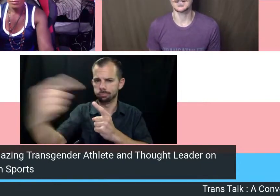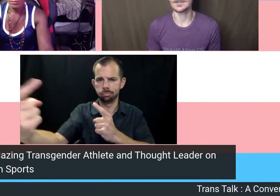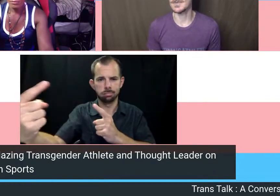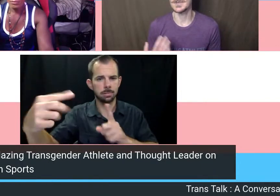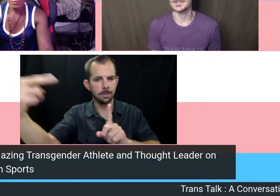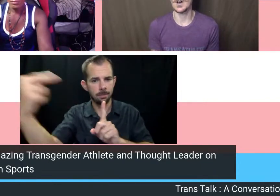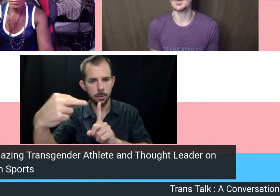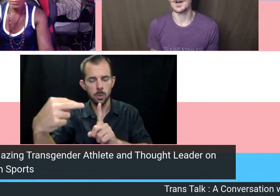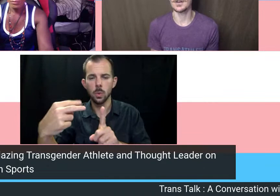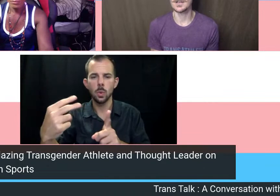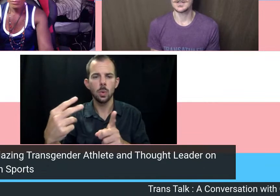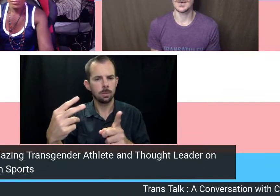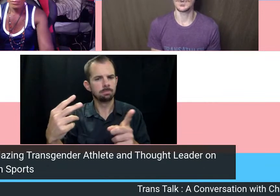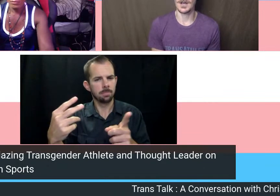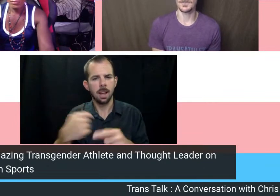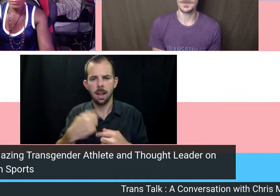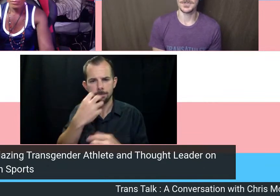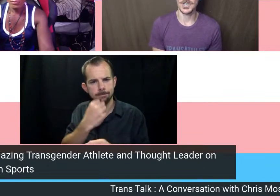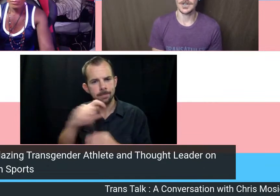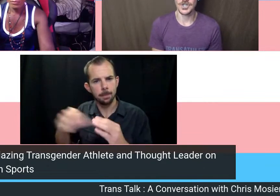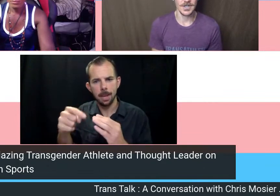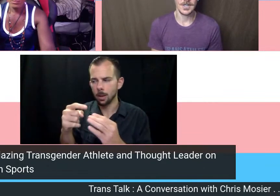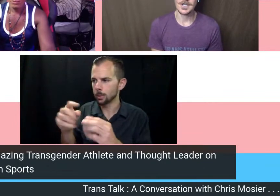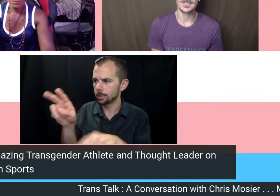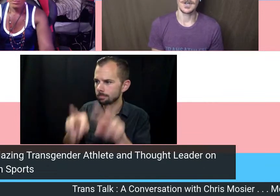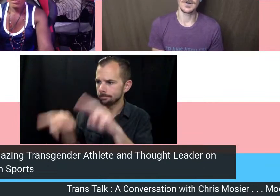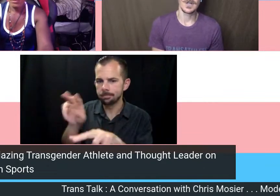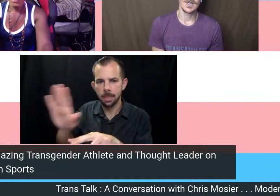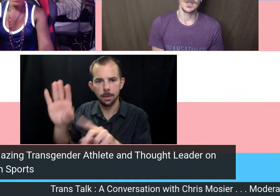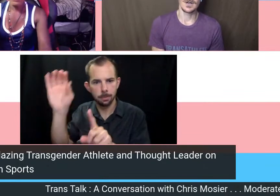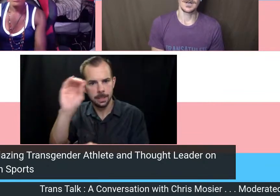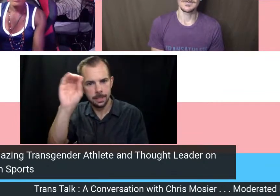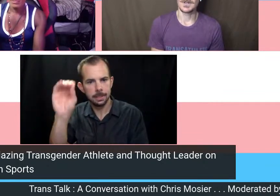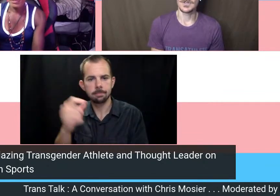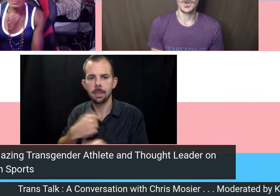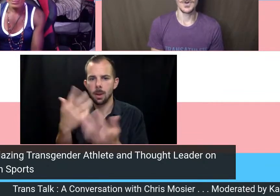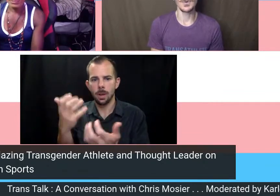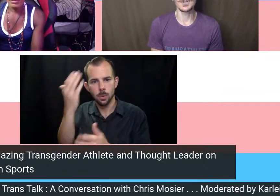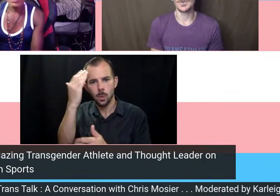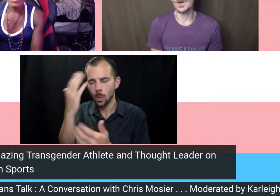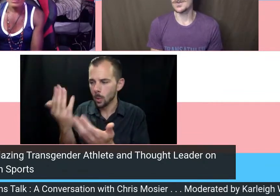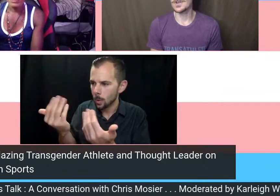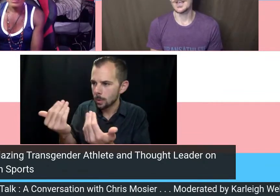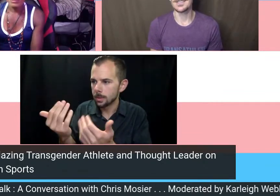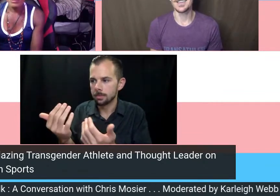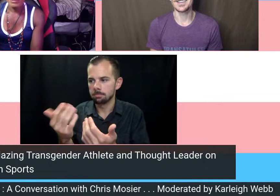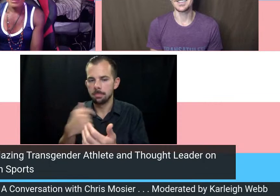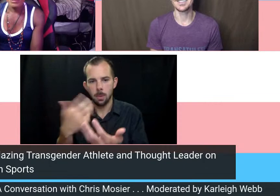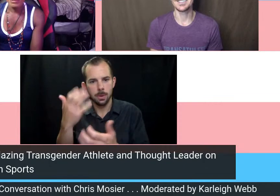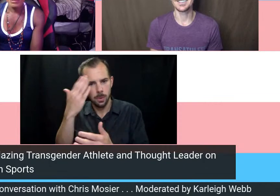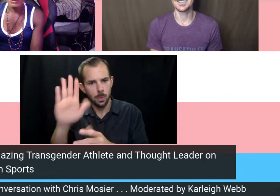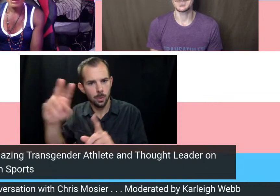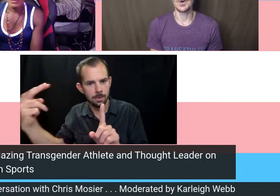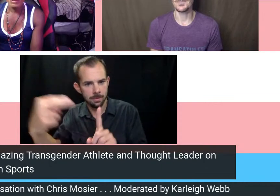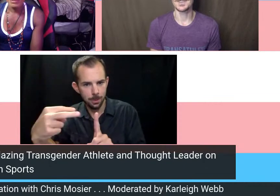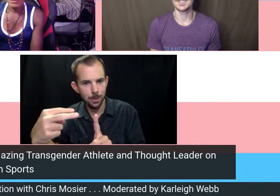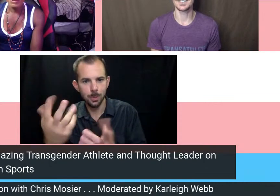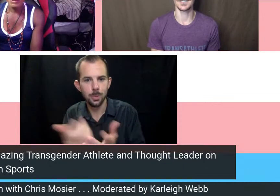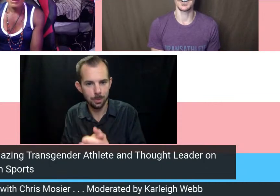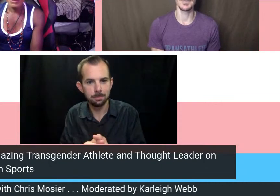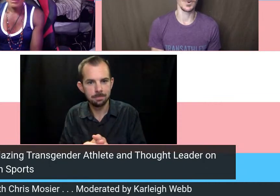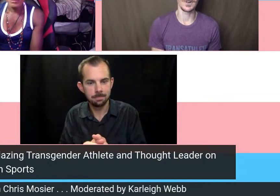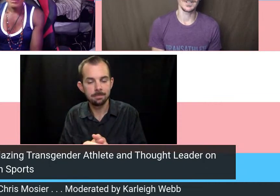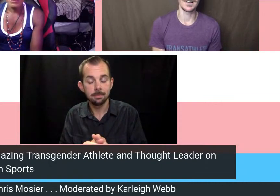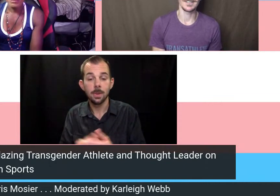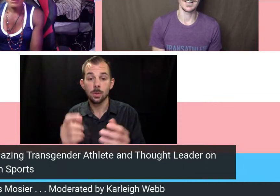what I can maybe talk about that will help them change. So you don't know what you don't know, and then be open